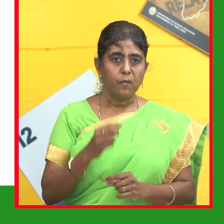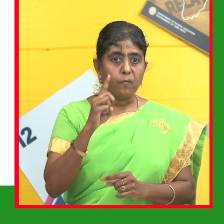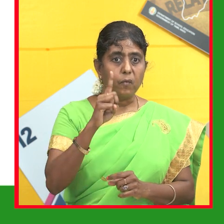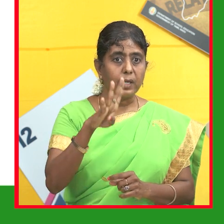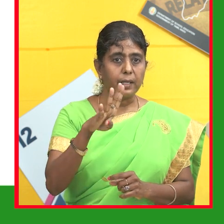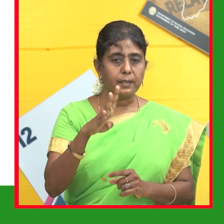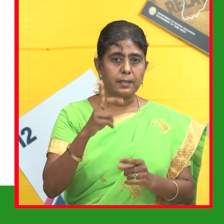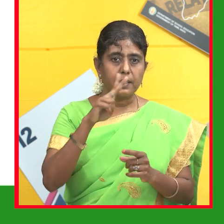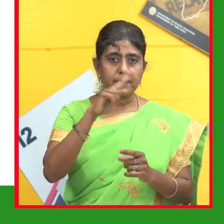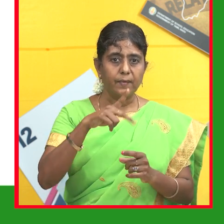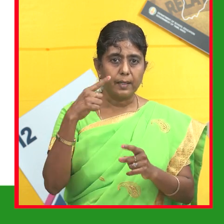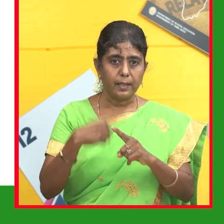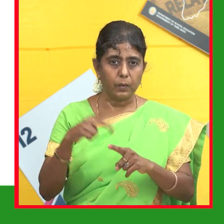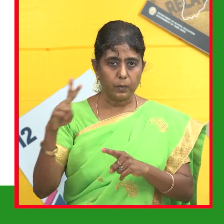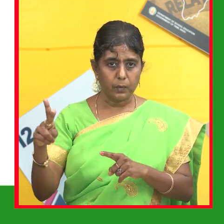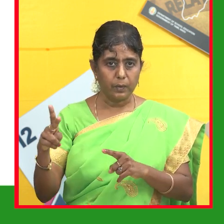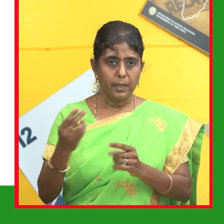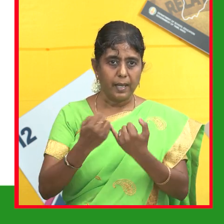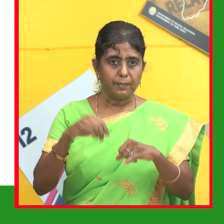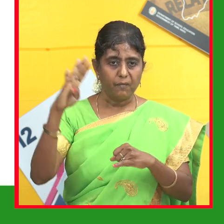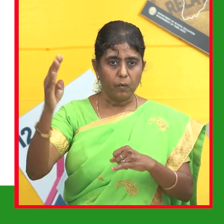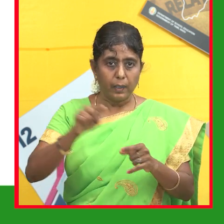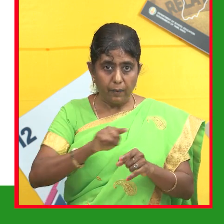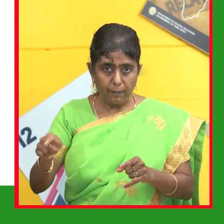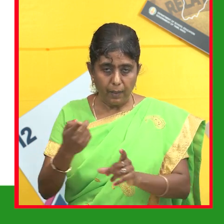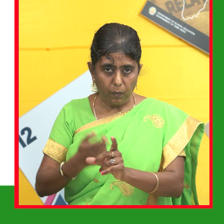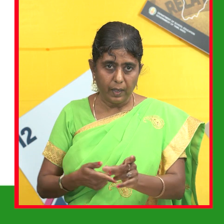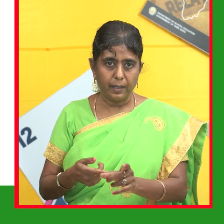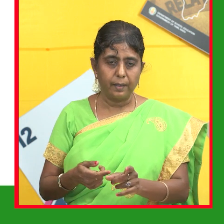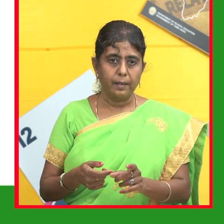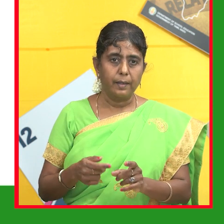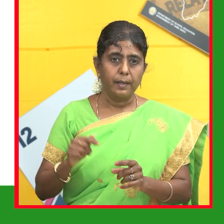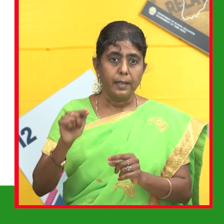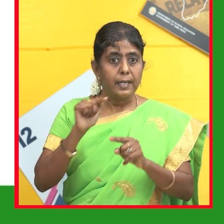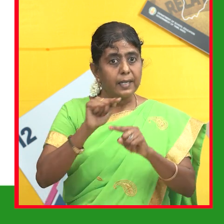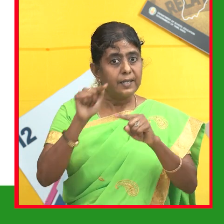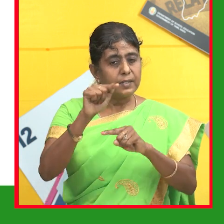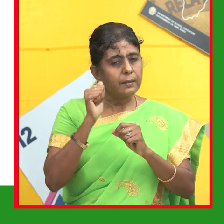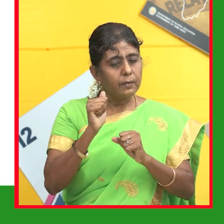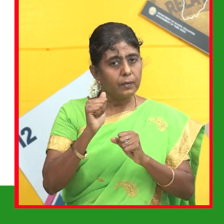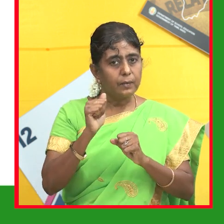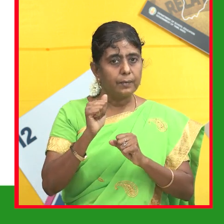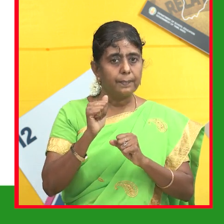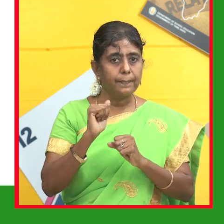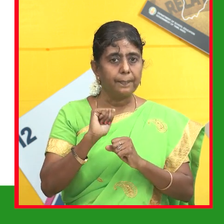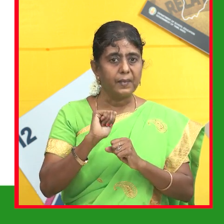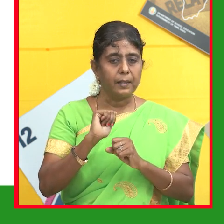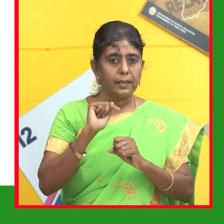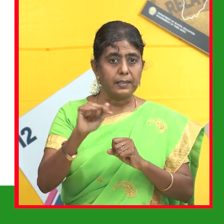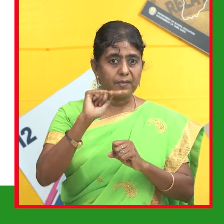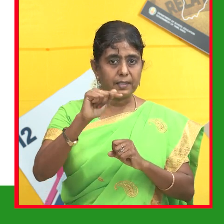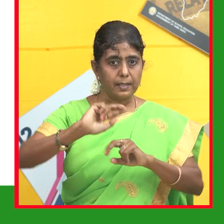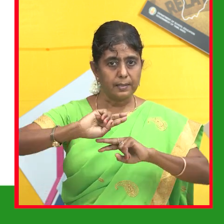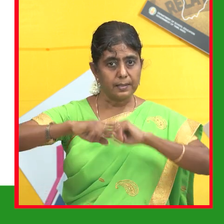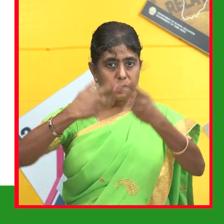That 14 we can write 7 into 2, x power 4 by y. For division, what we have to do,